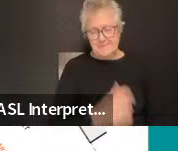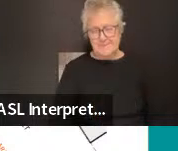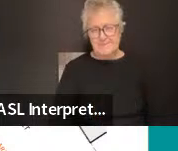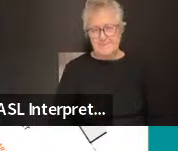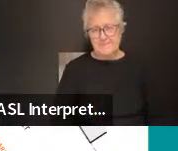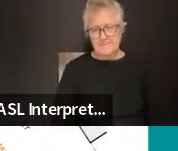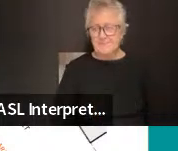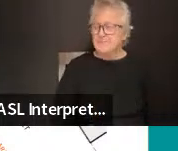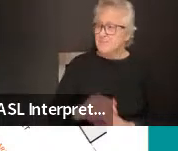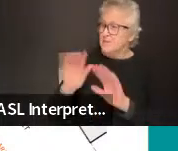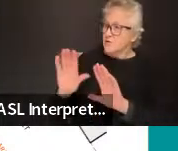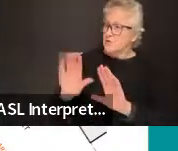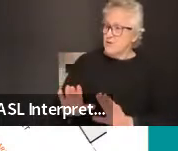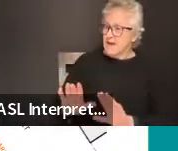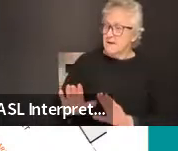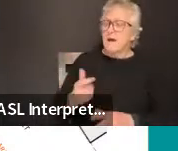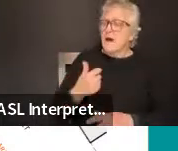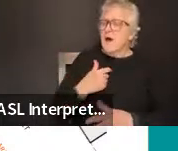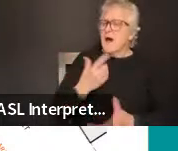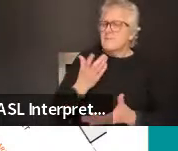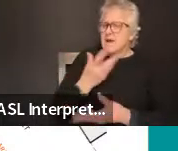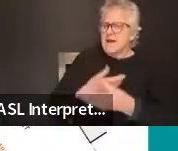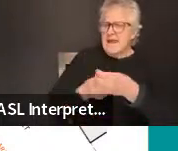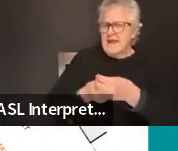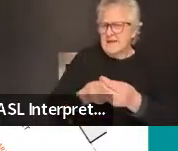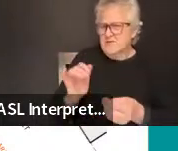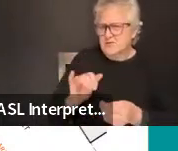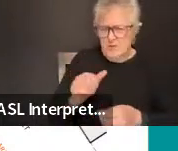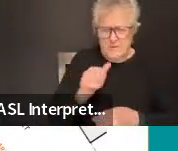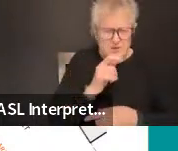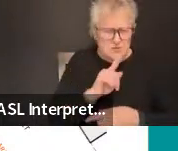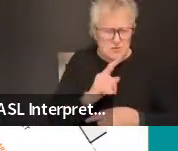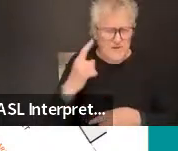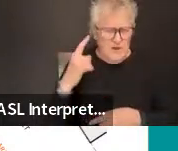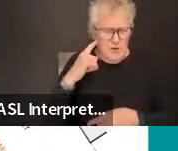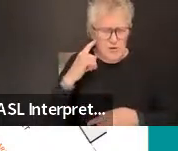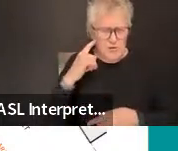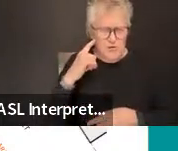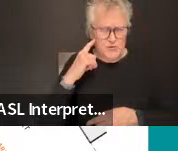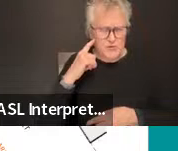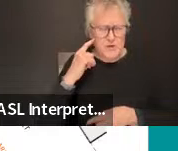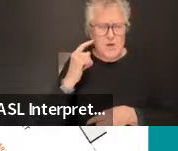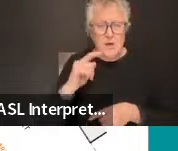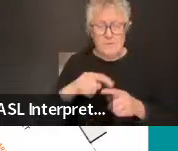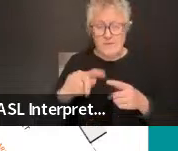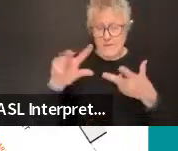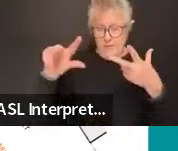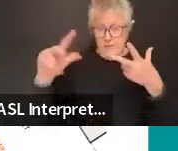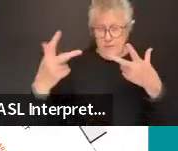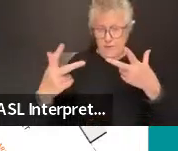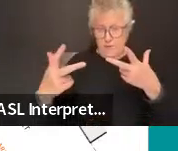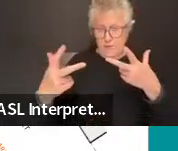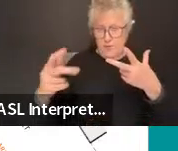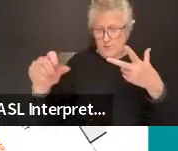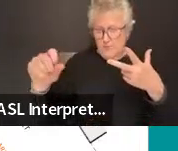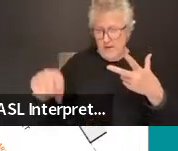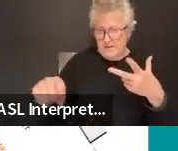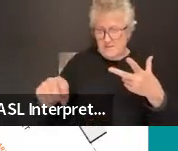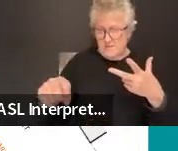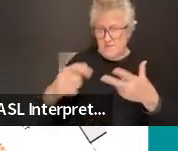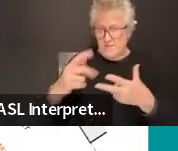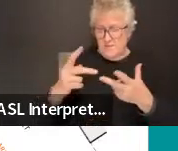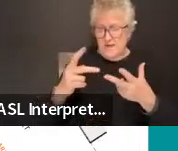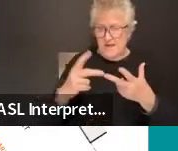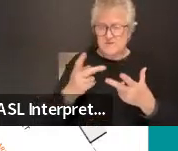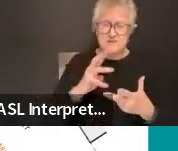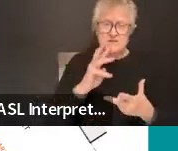Great. I might just add, I'm not sure I heard Malin comment, the third possible location for the waterfront park and ride being